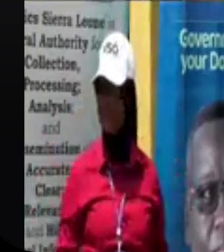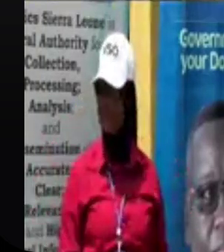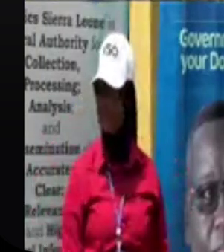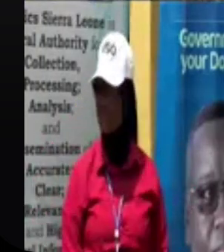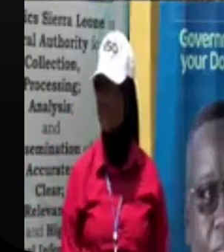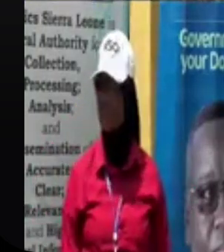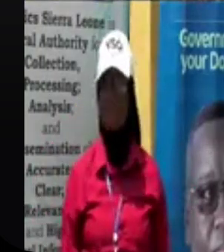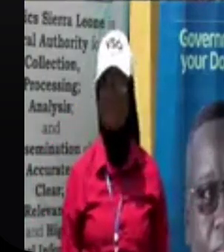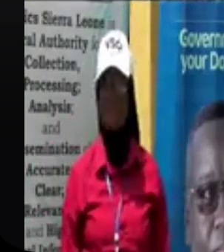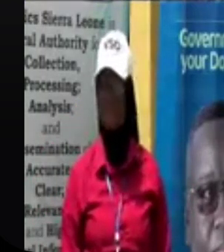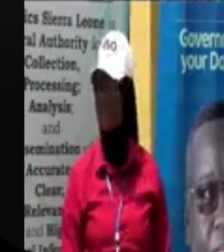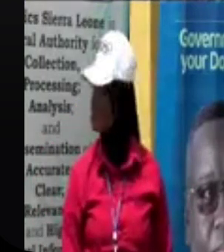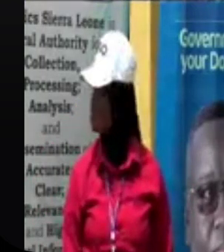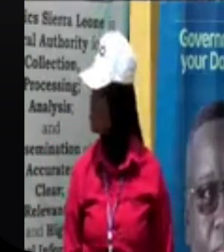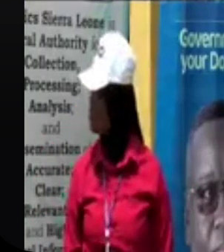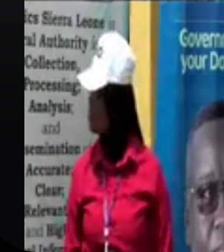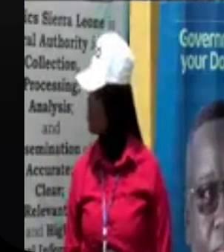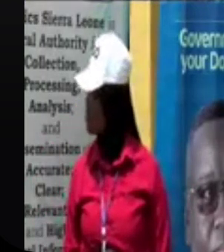soul.